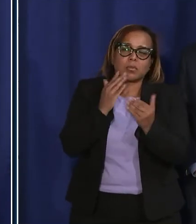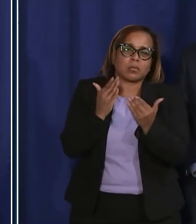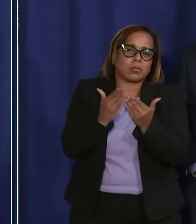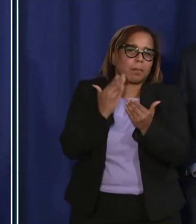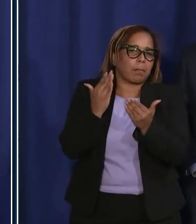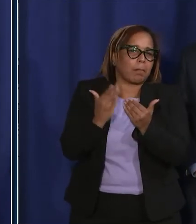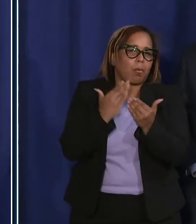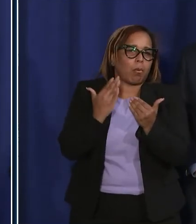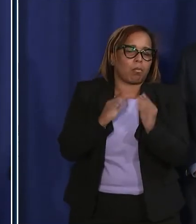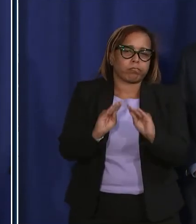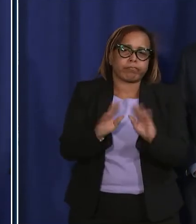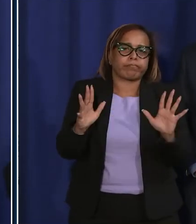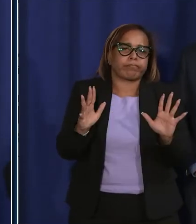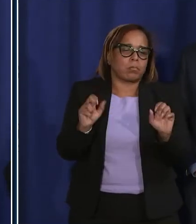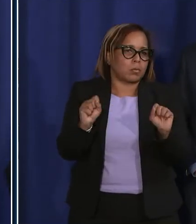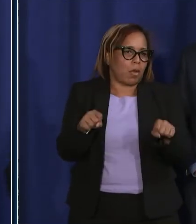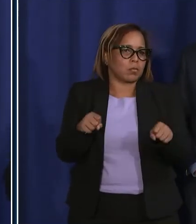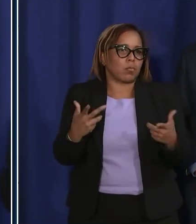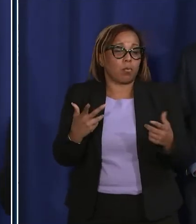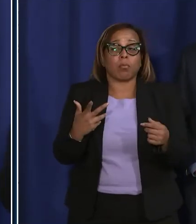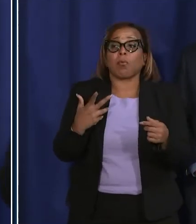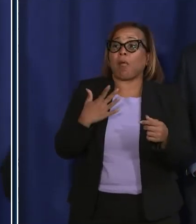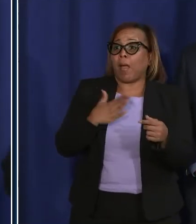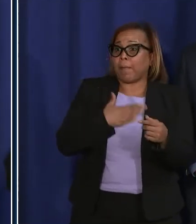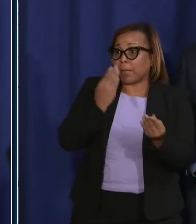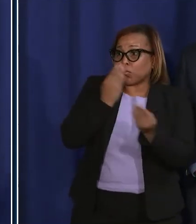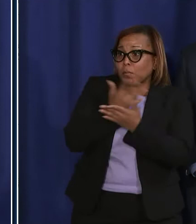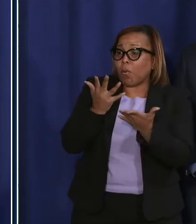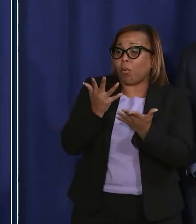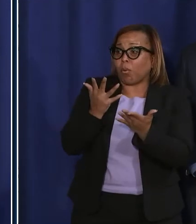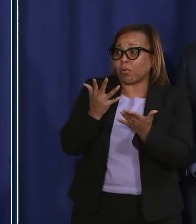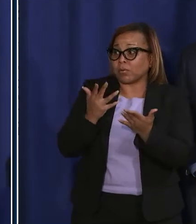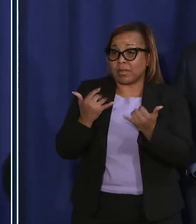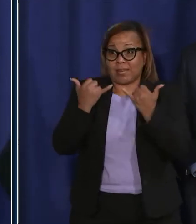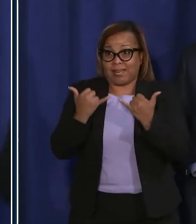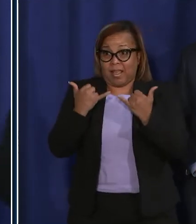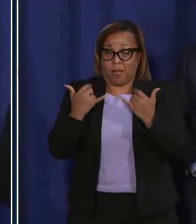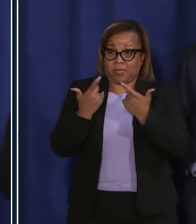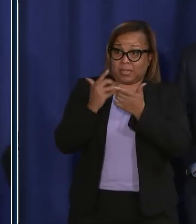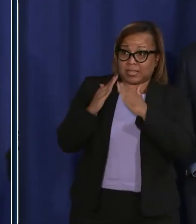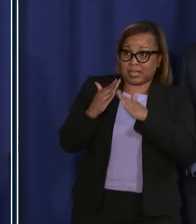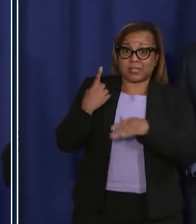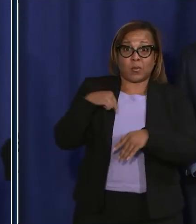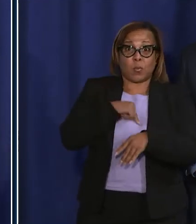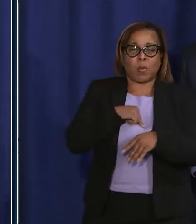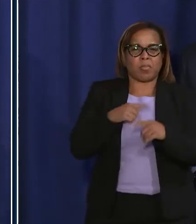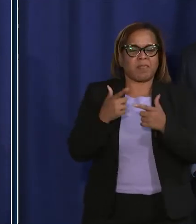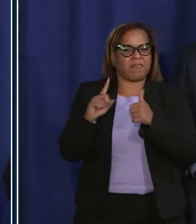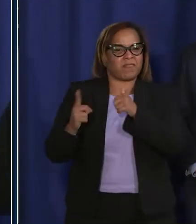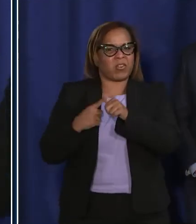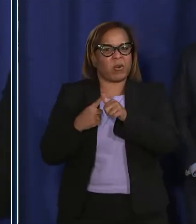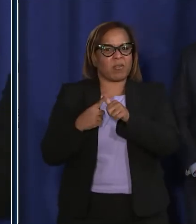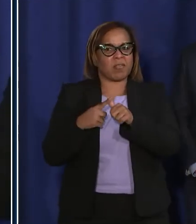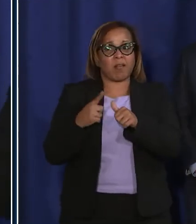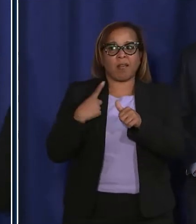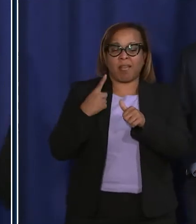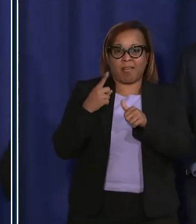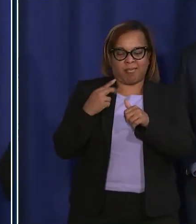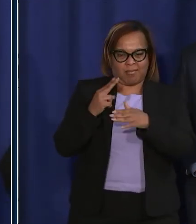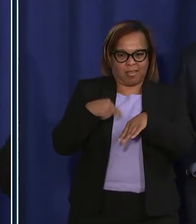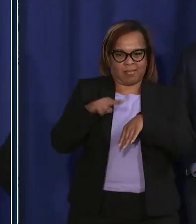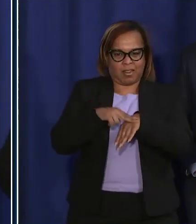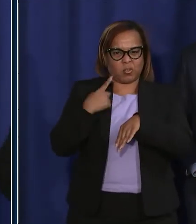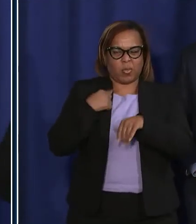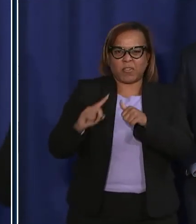and straightforward as possible. And I'm happy to report that of the big cities, we're the first. We're leading the nation,